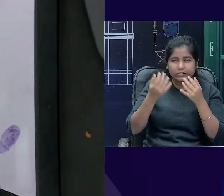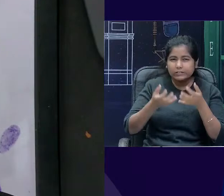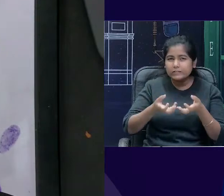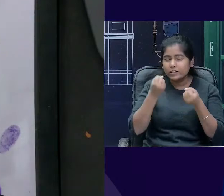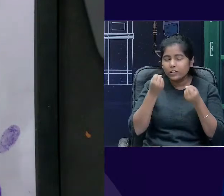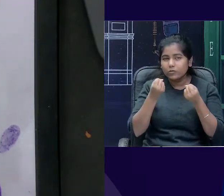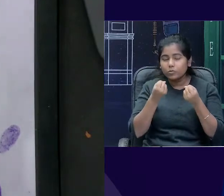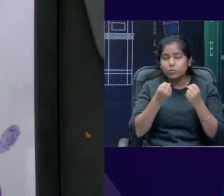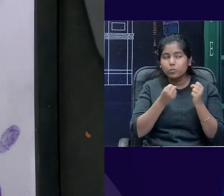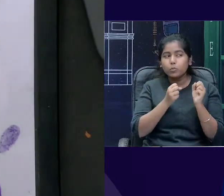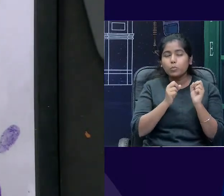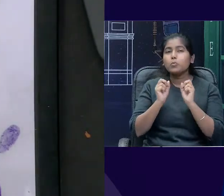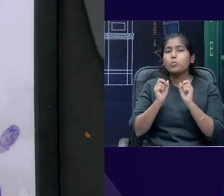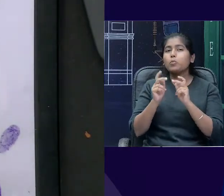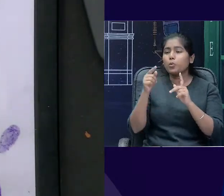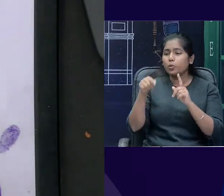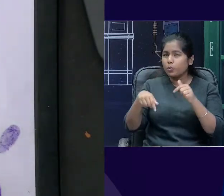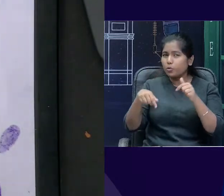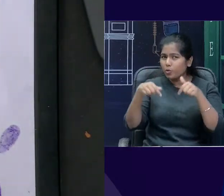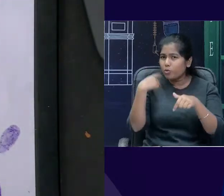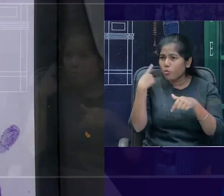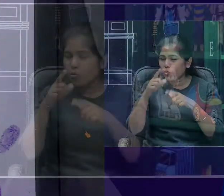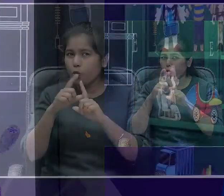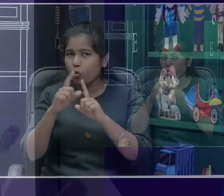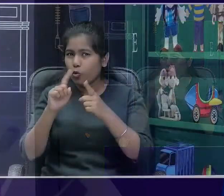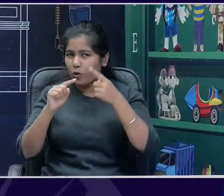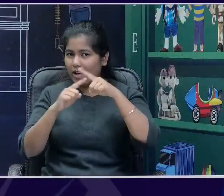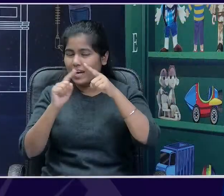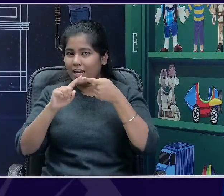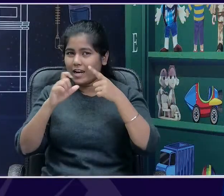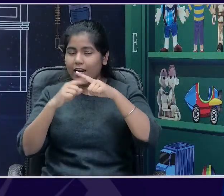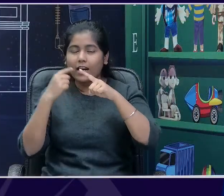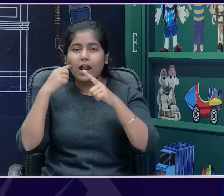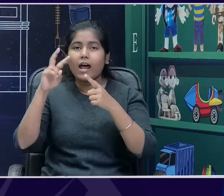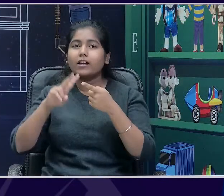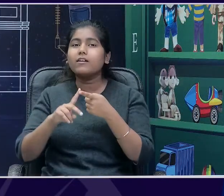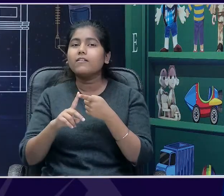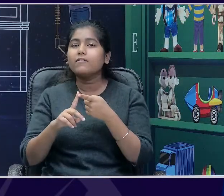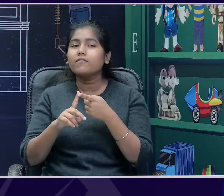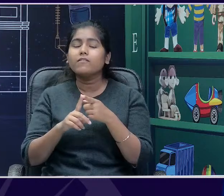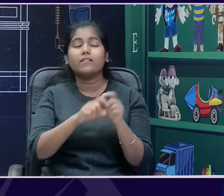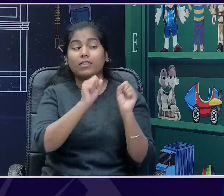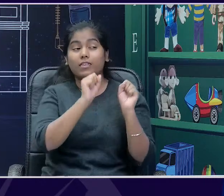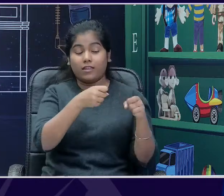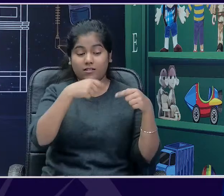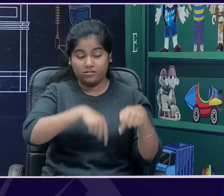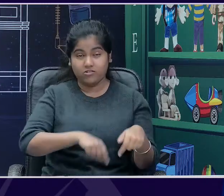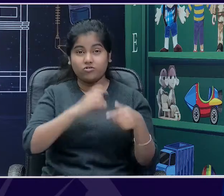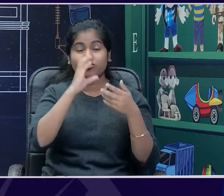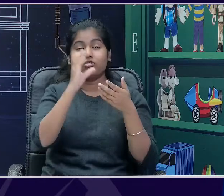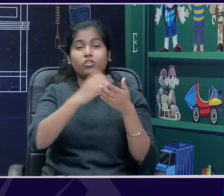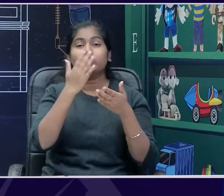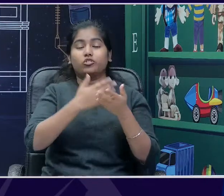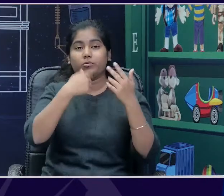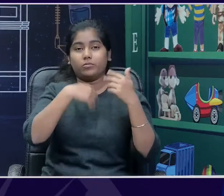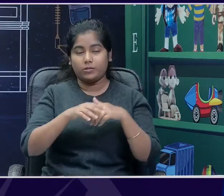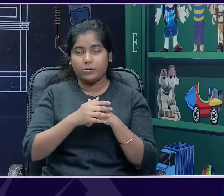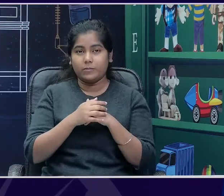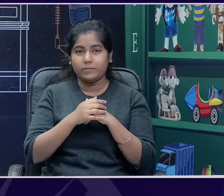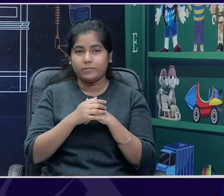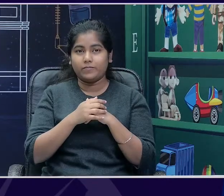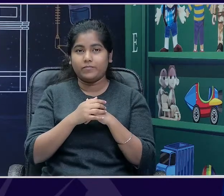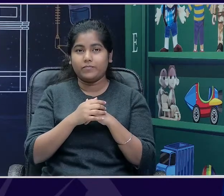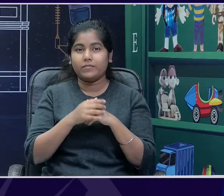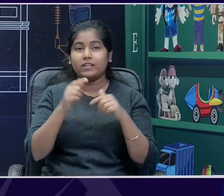you're detective today. Yeah, this is the chapter we are going through. Okay. Great